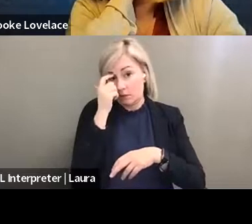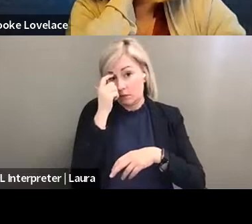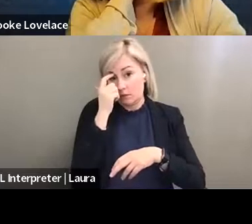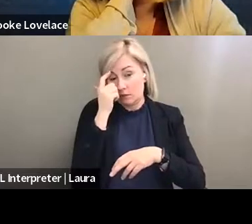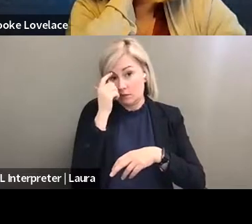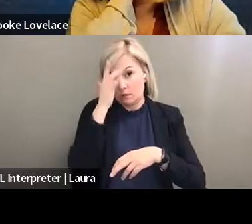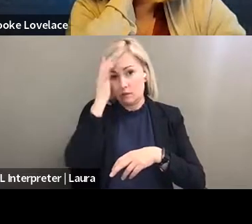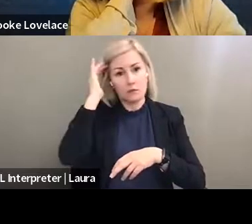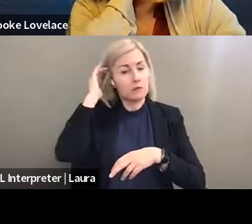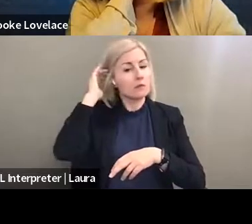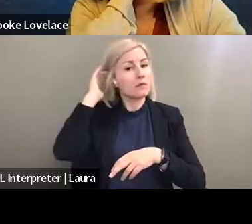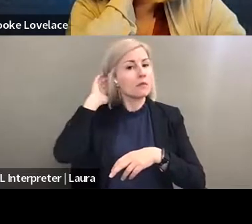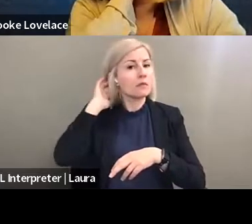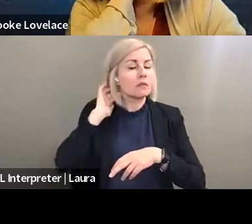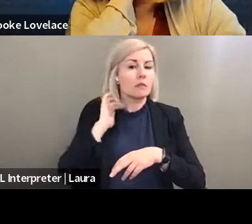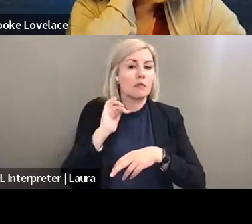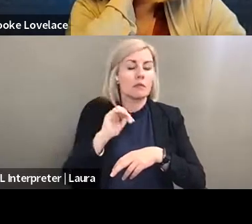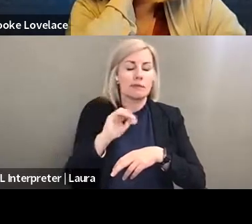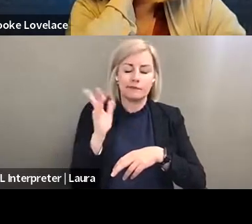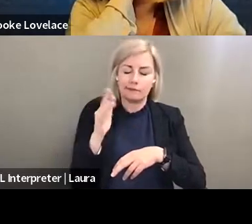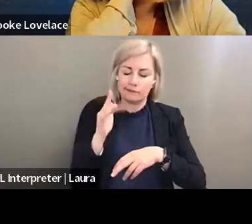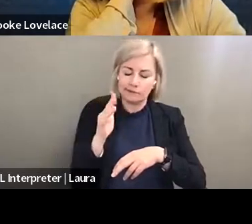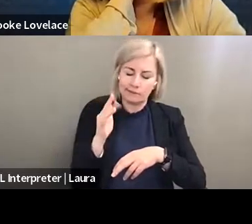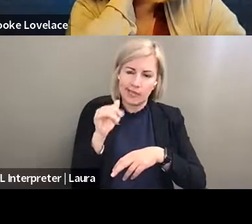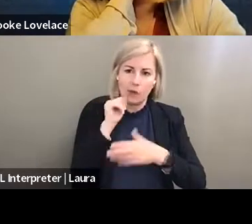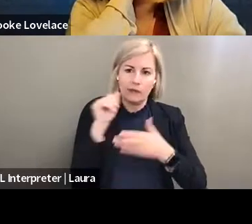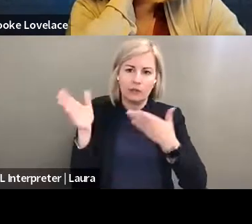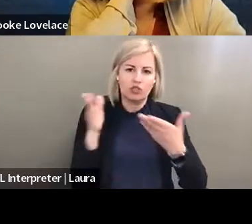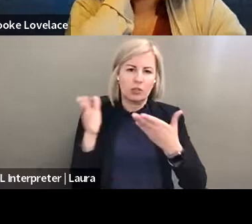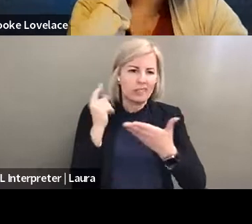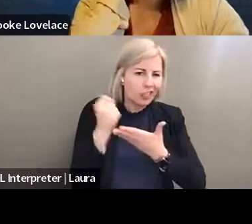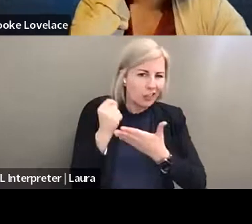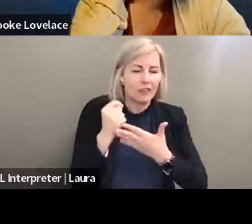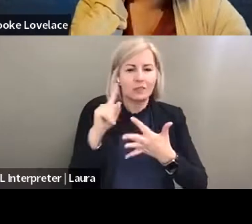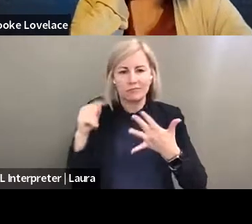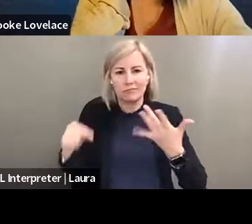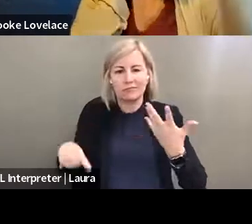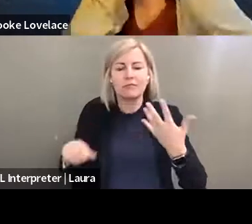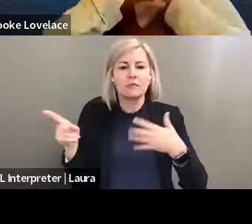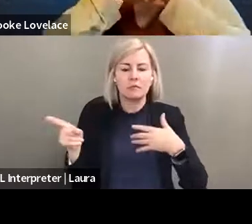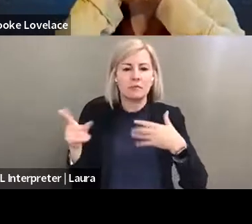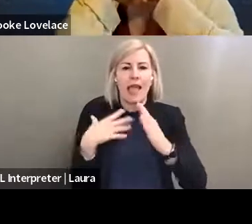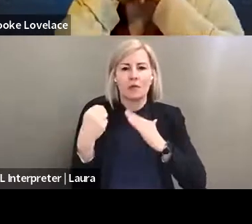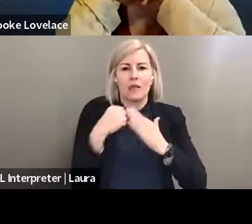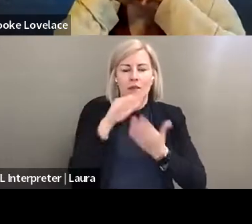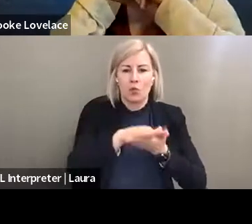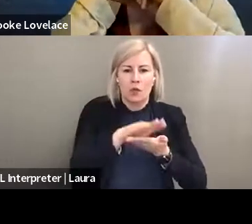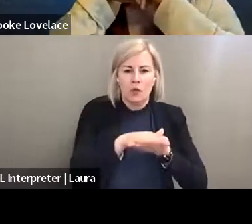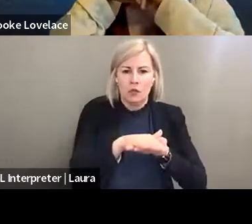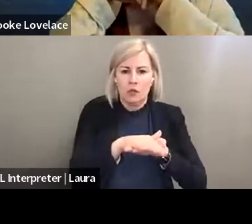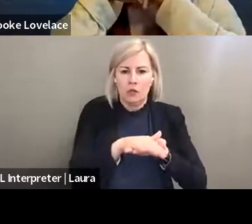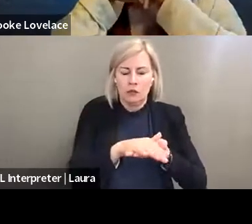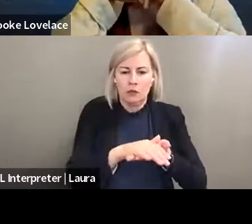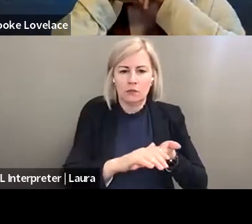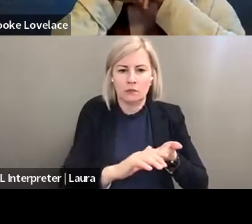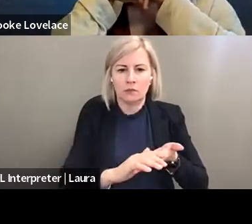education with that, or private, not education, but like therapy services outside the school